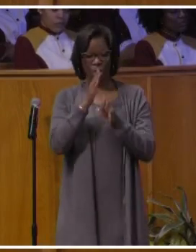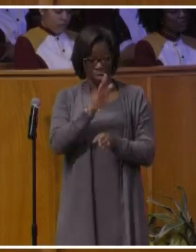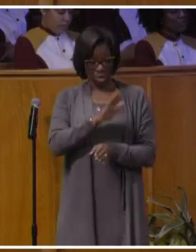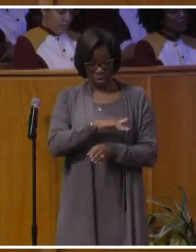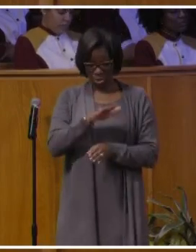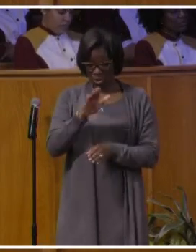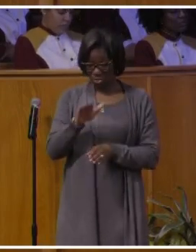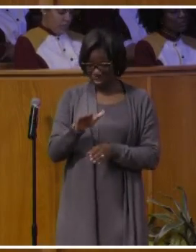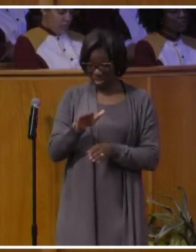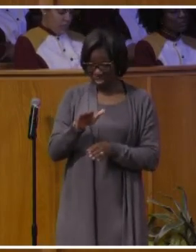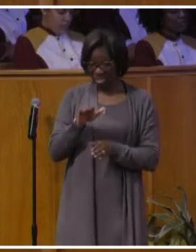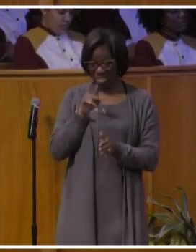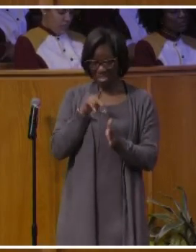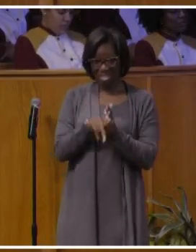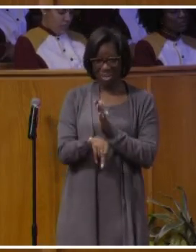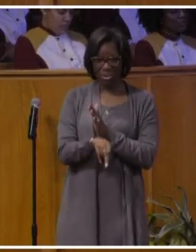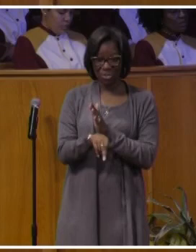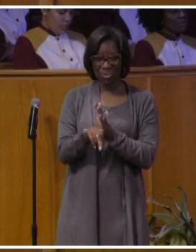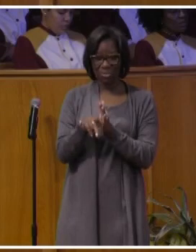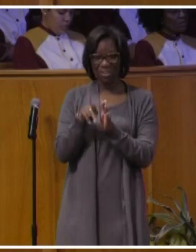Children killed.